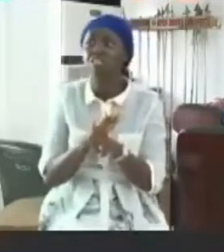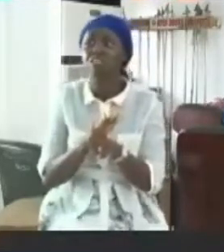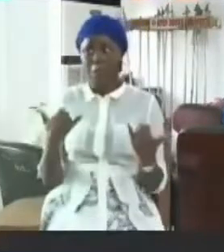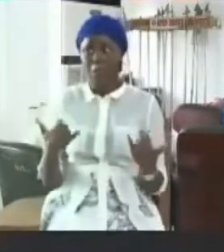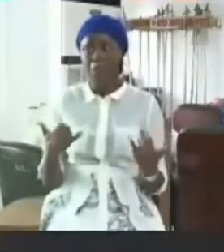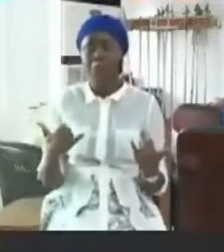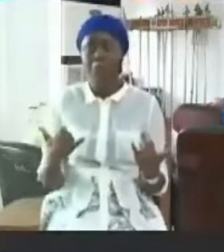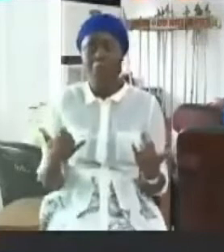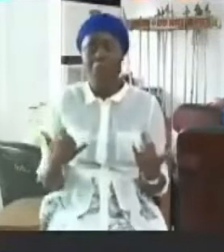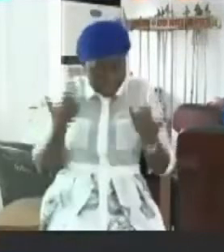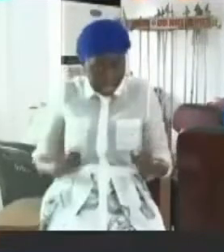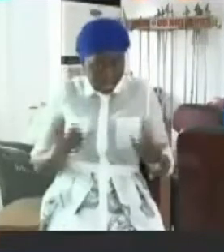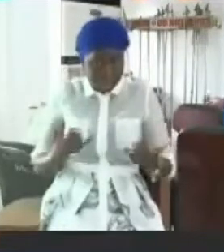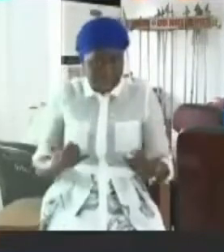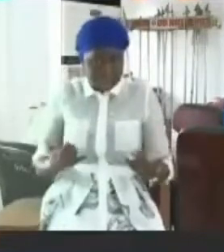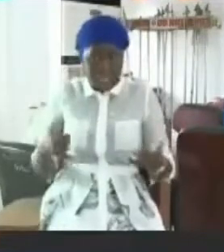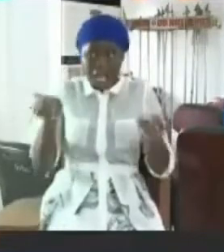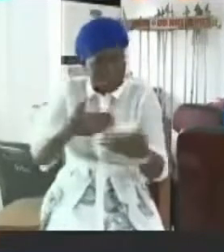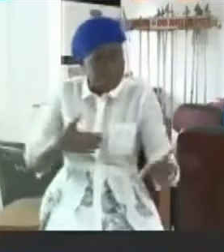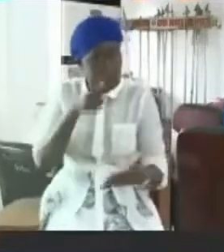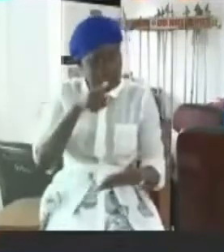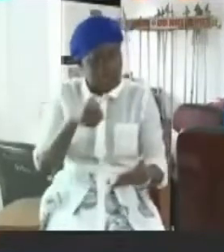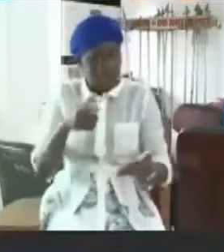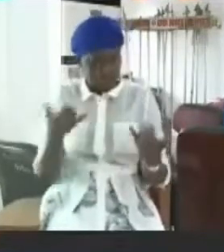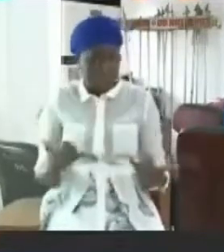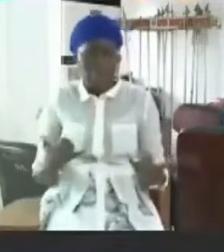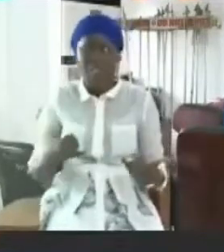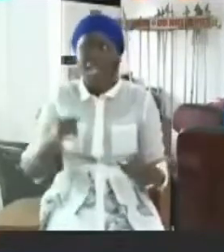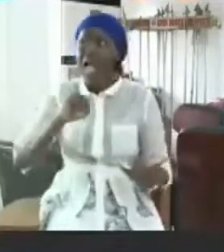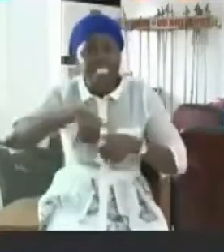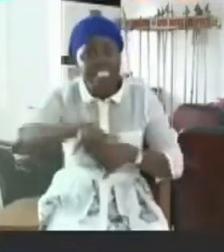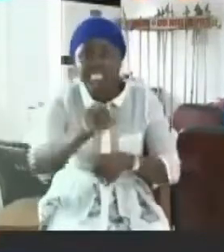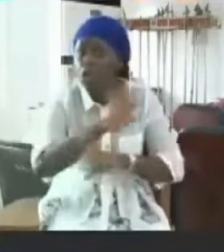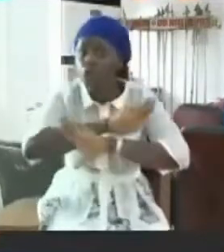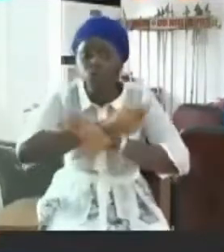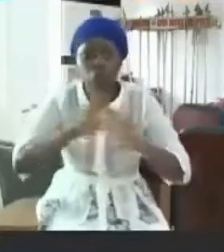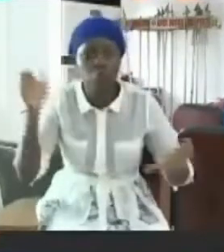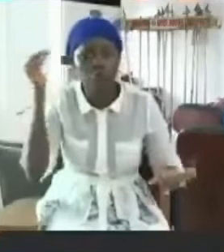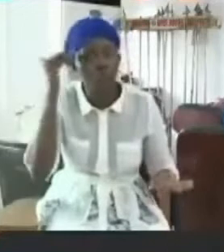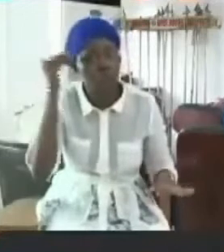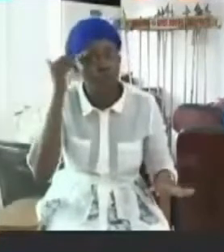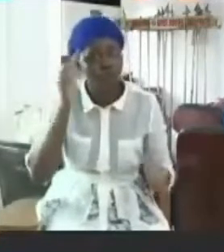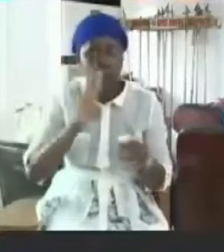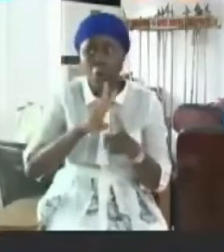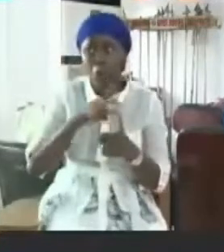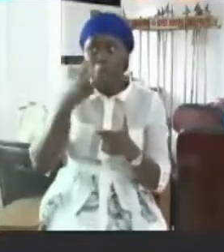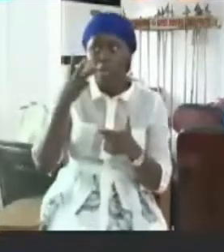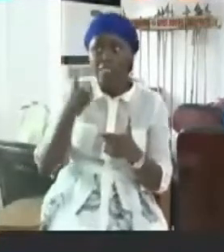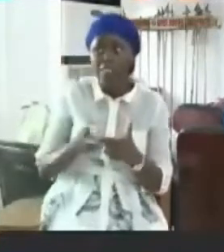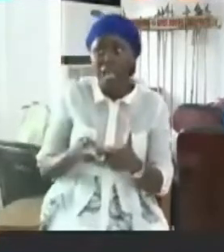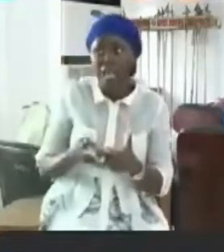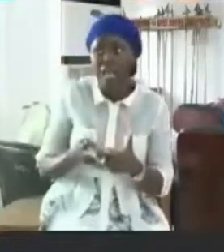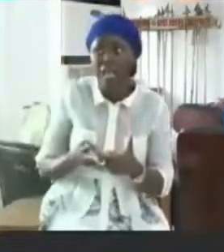correctly. As of now, as I'm standing before you, I still don't know whether or not there will be an